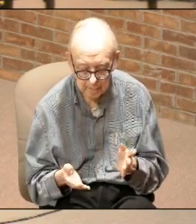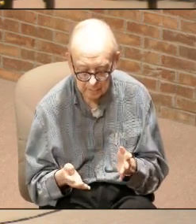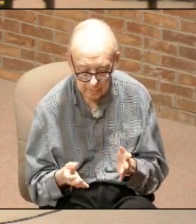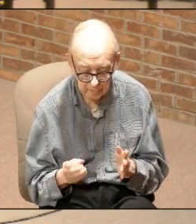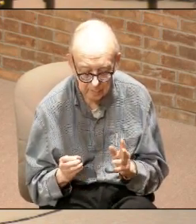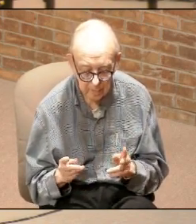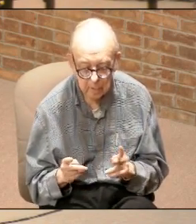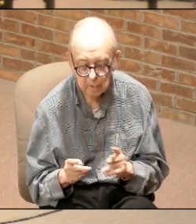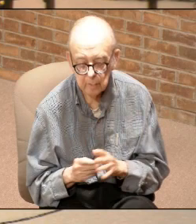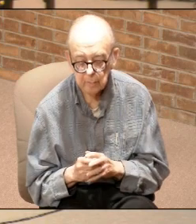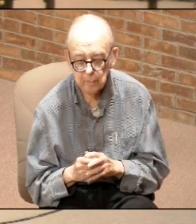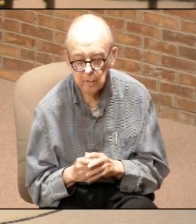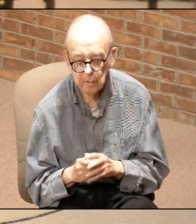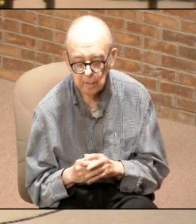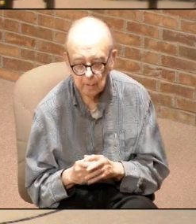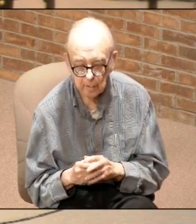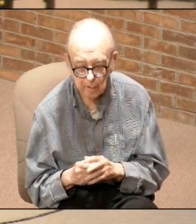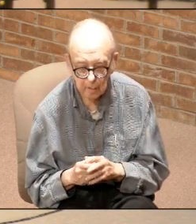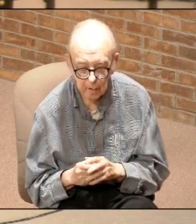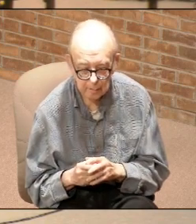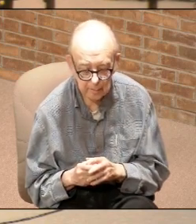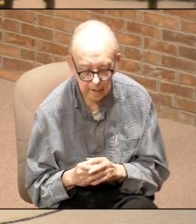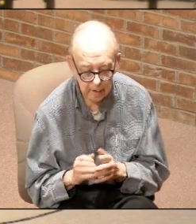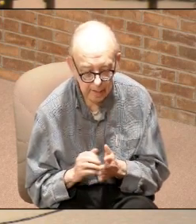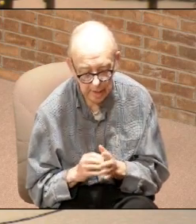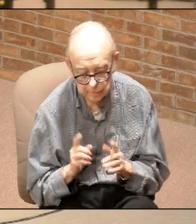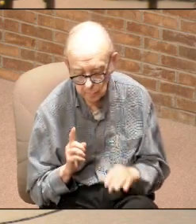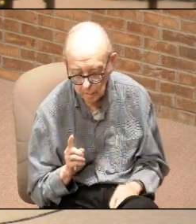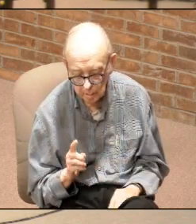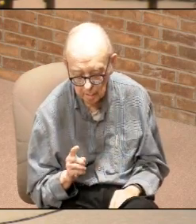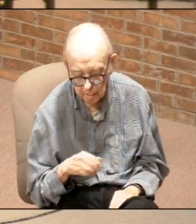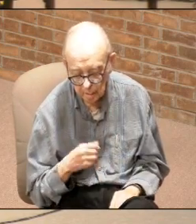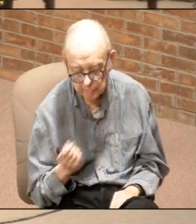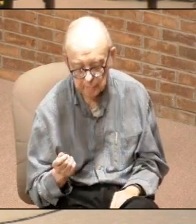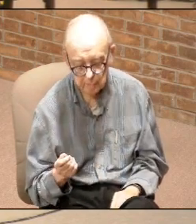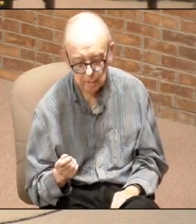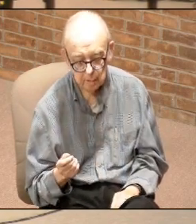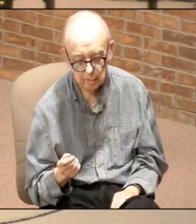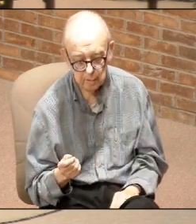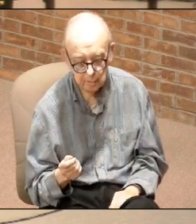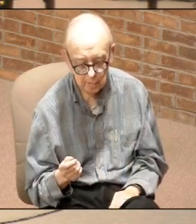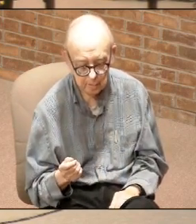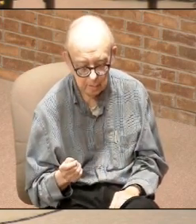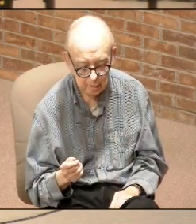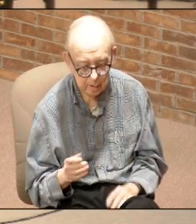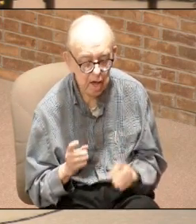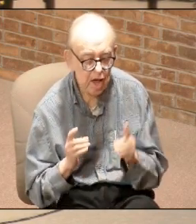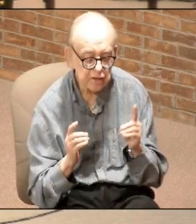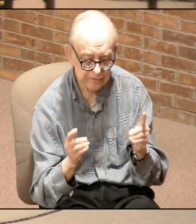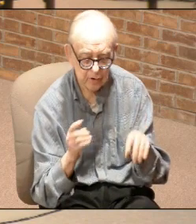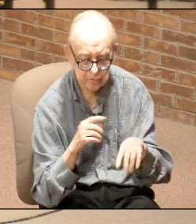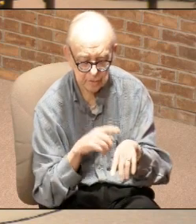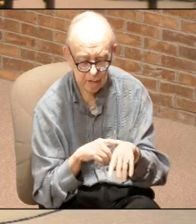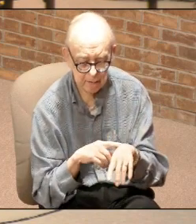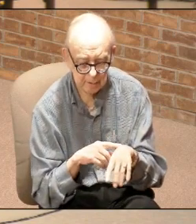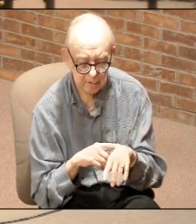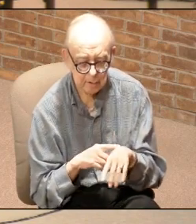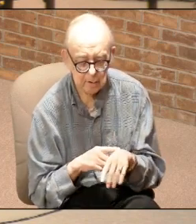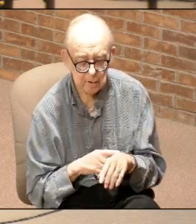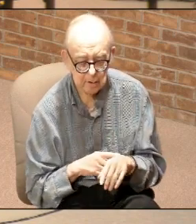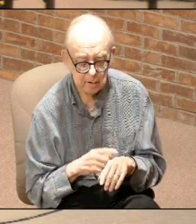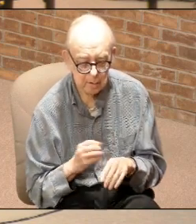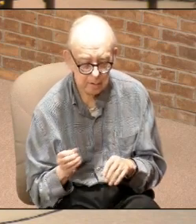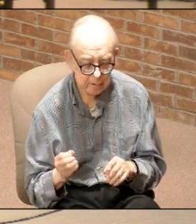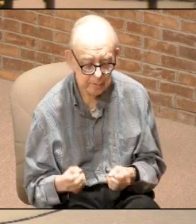that's okay so so that's one another is this devotional time okay